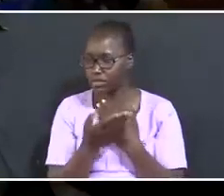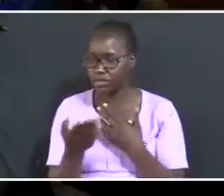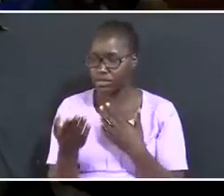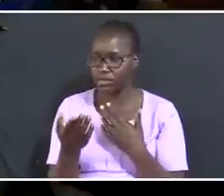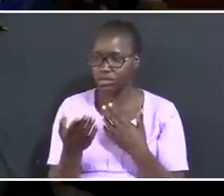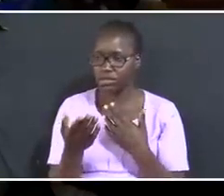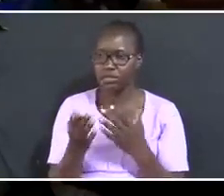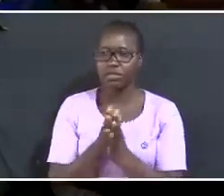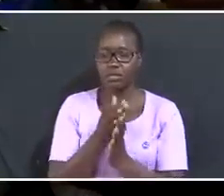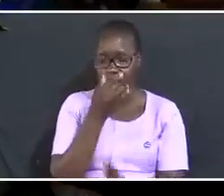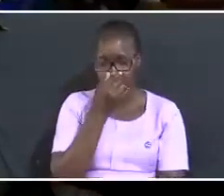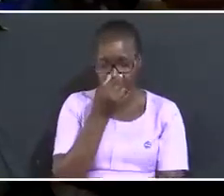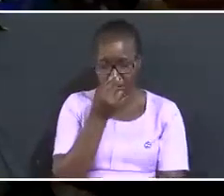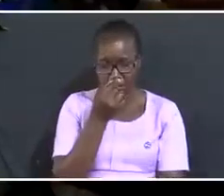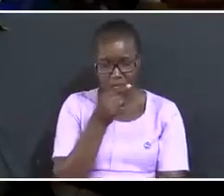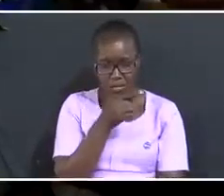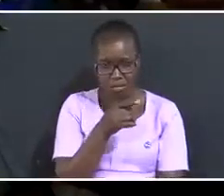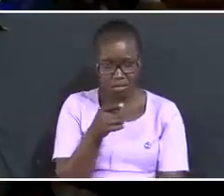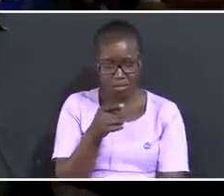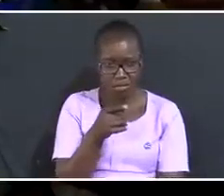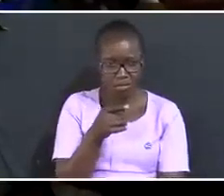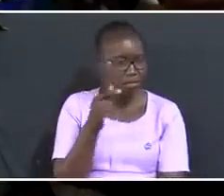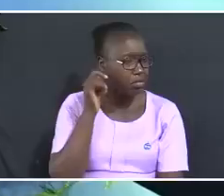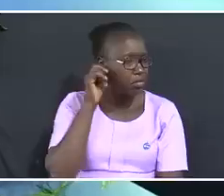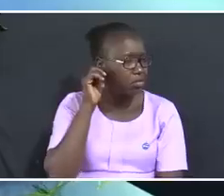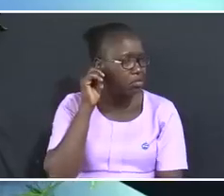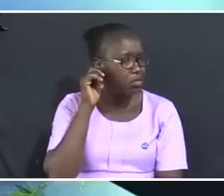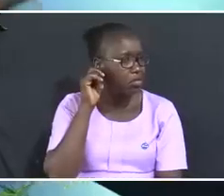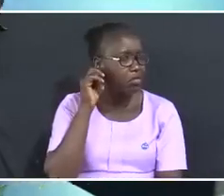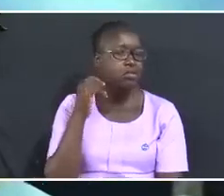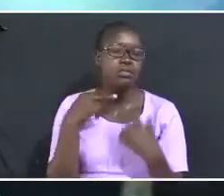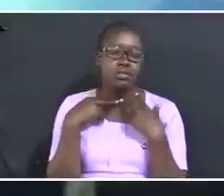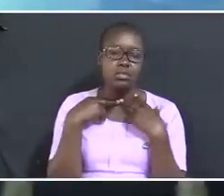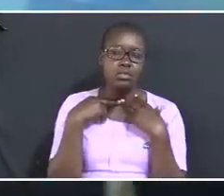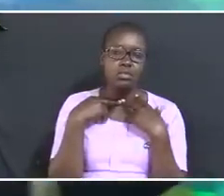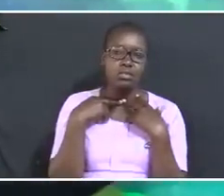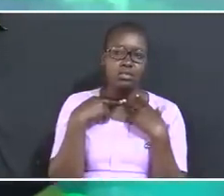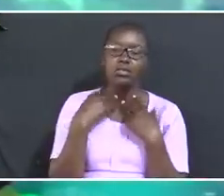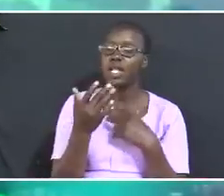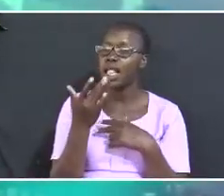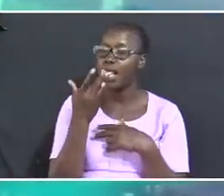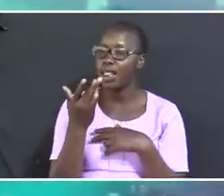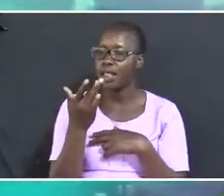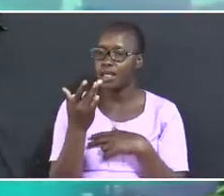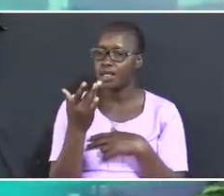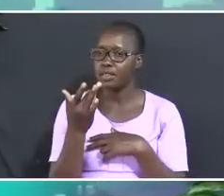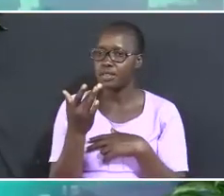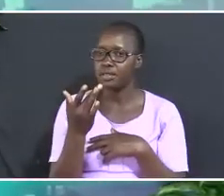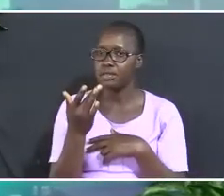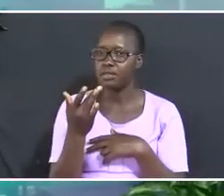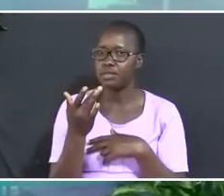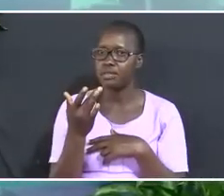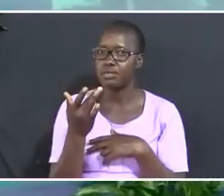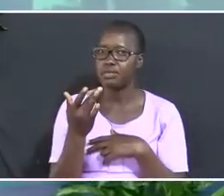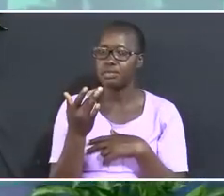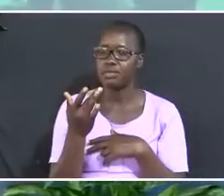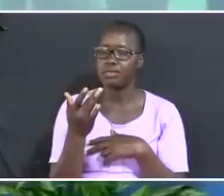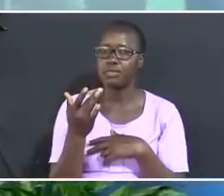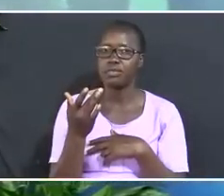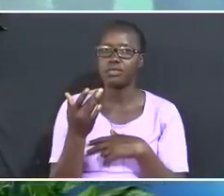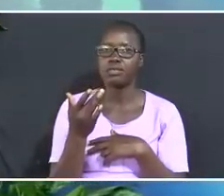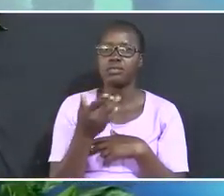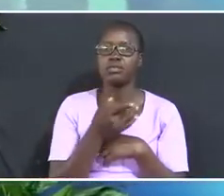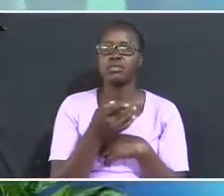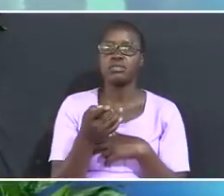to your nose. You are a slave to your ears. You are a slave to your tongue. You have a